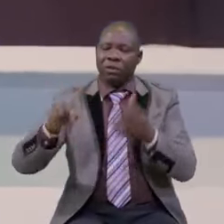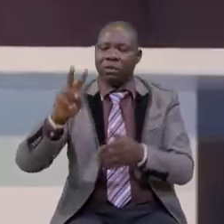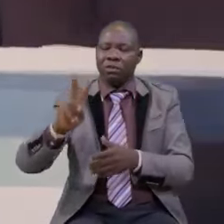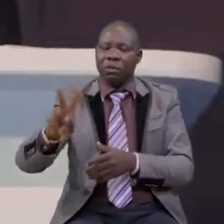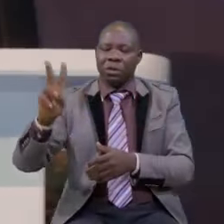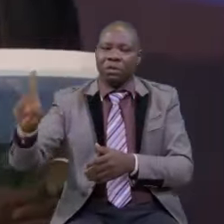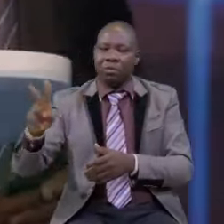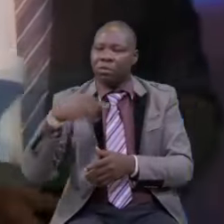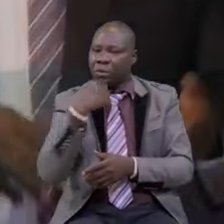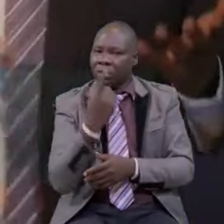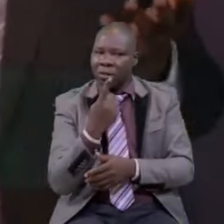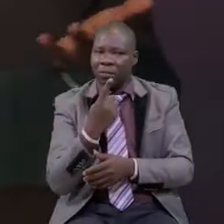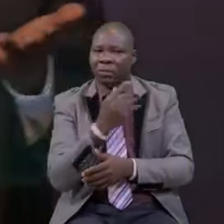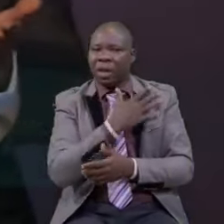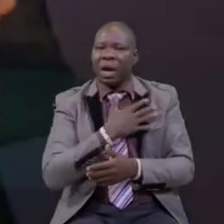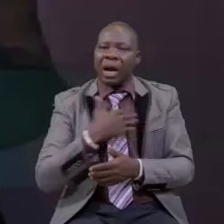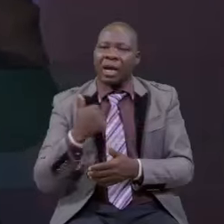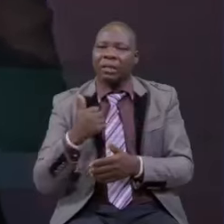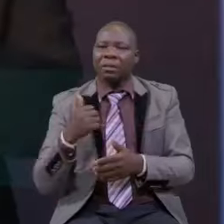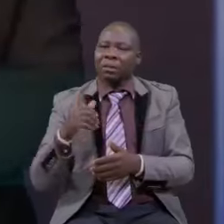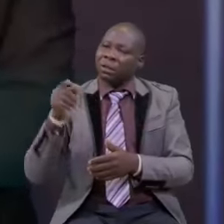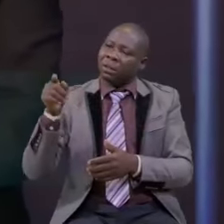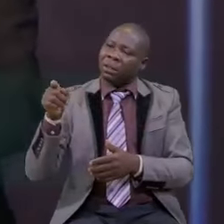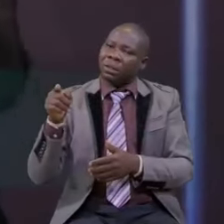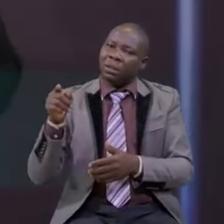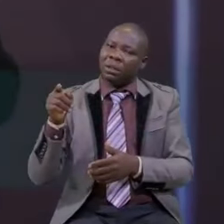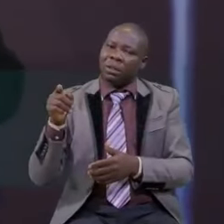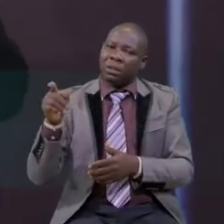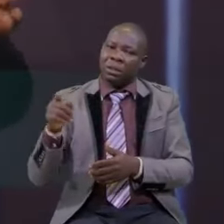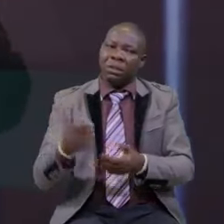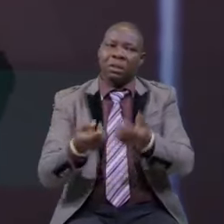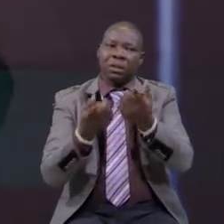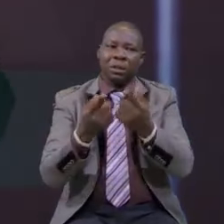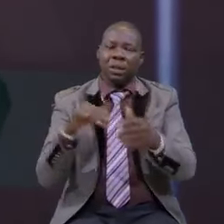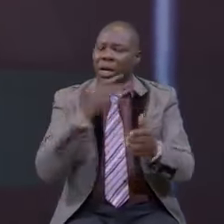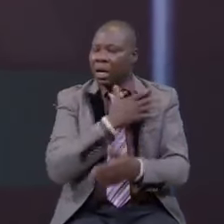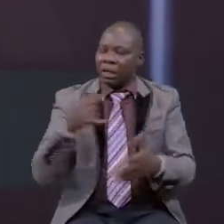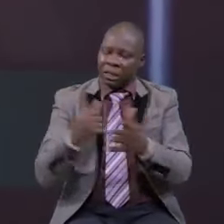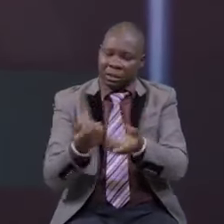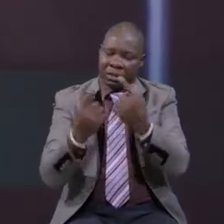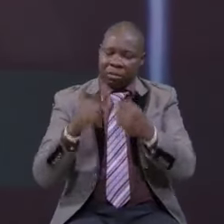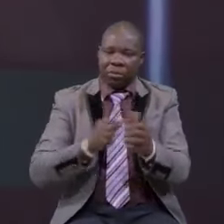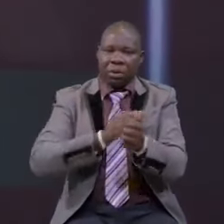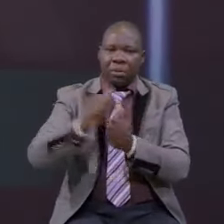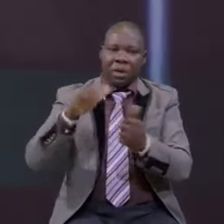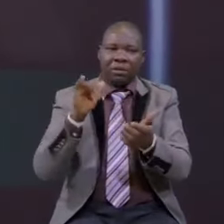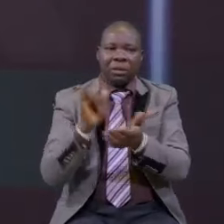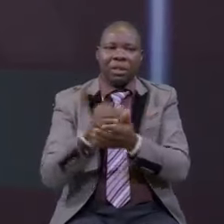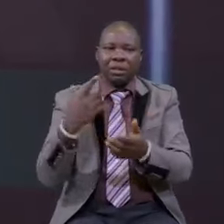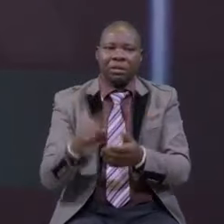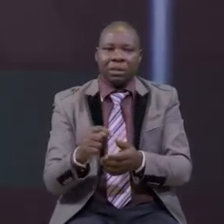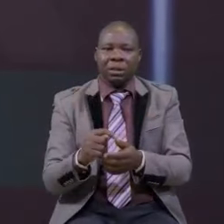22 says, and it came to pass that the beggar died and